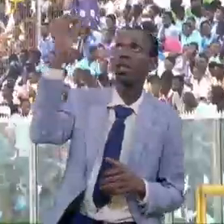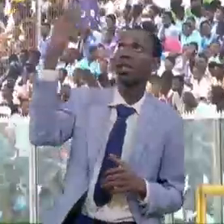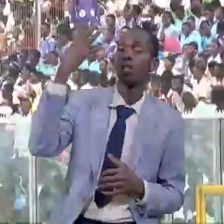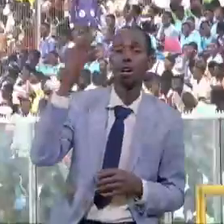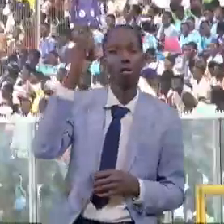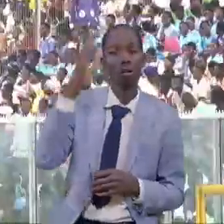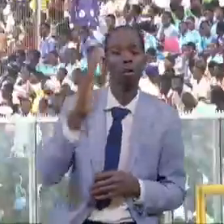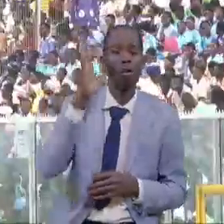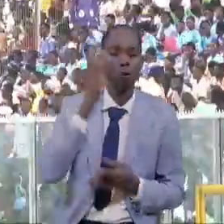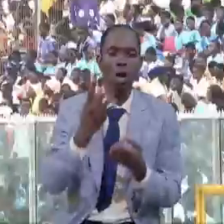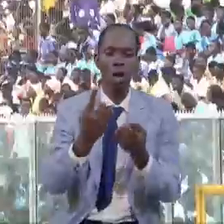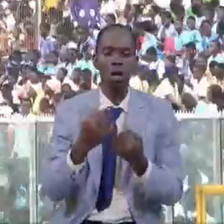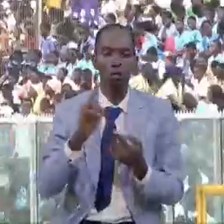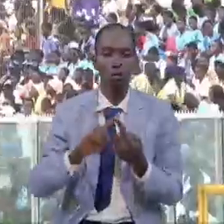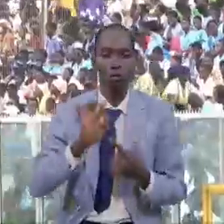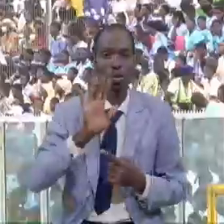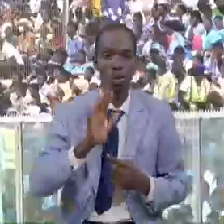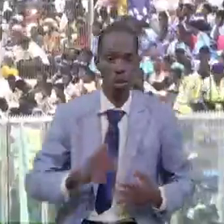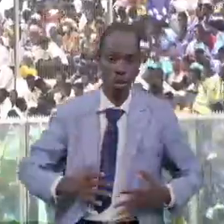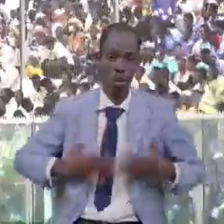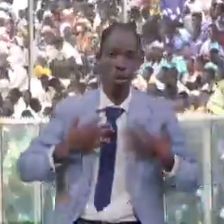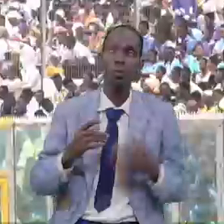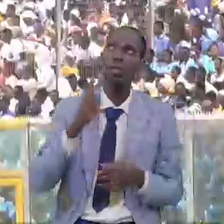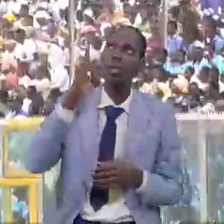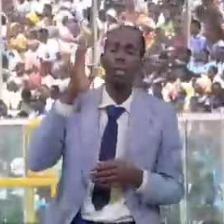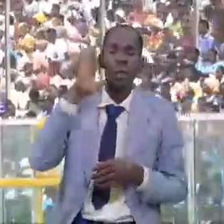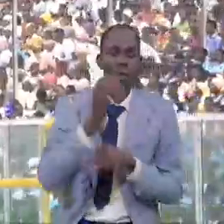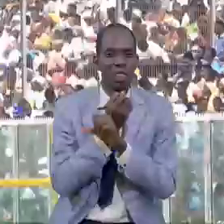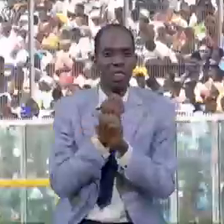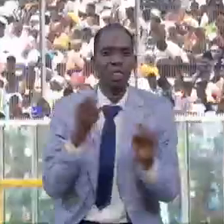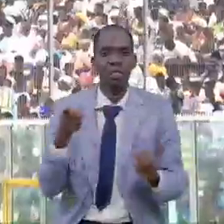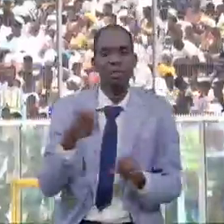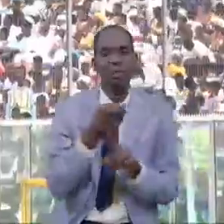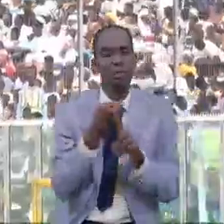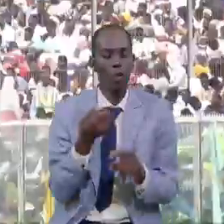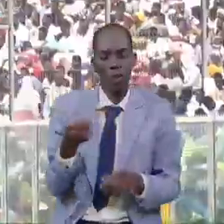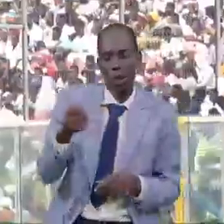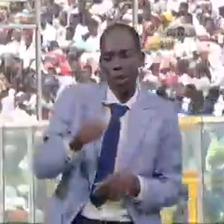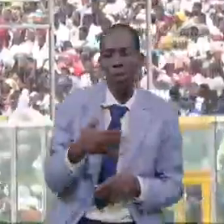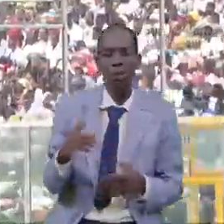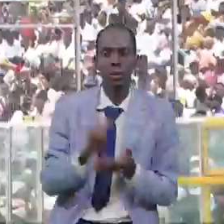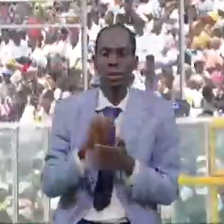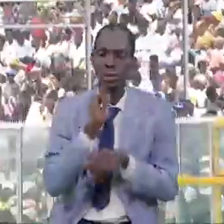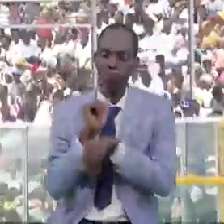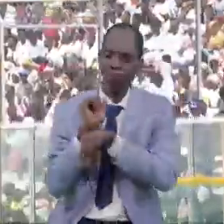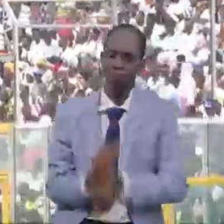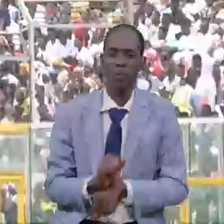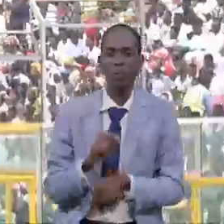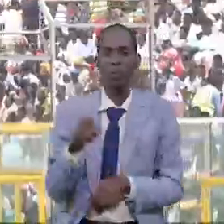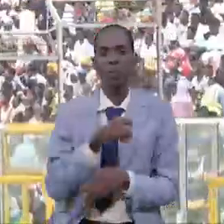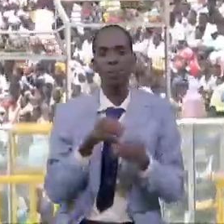life. It will save you from anything that is setting you back. Setting you